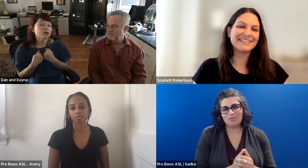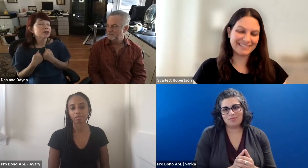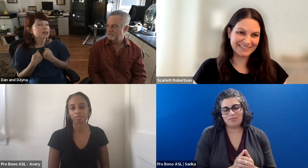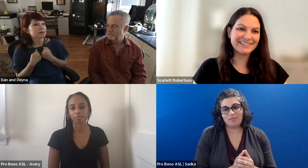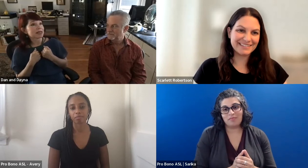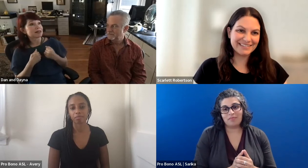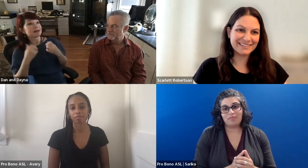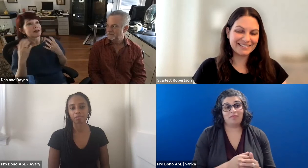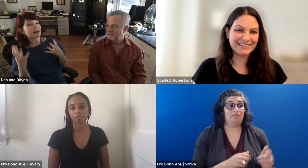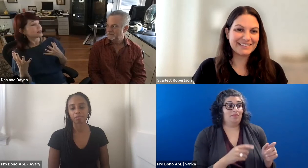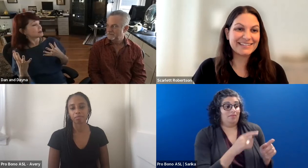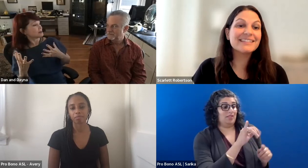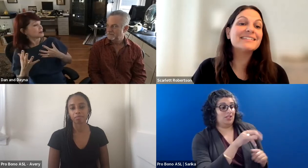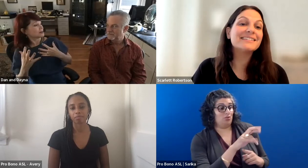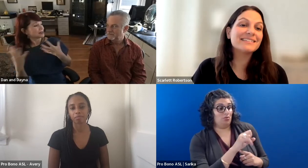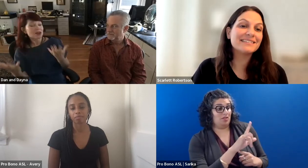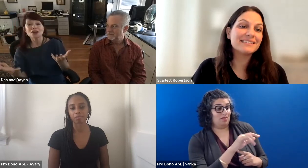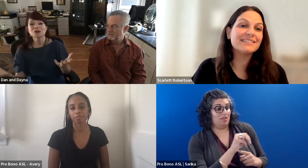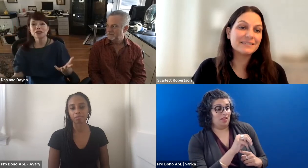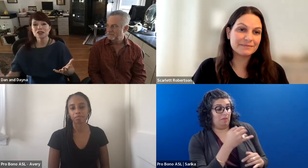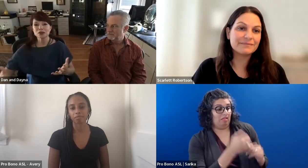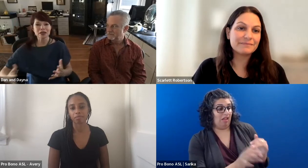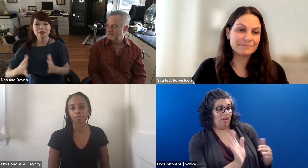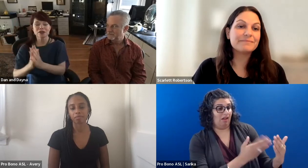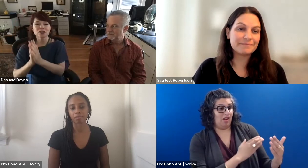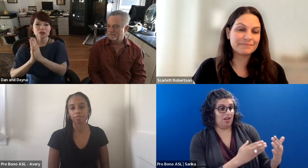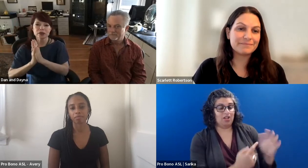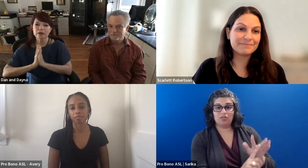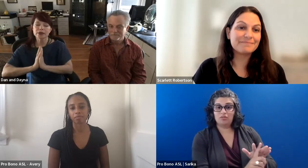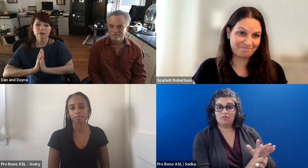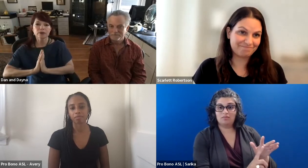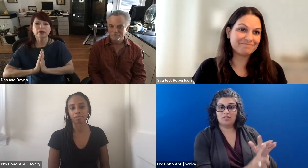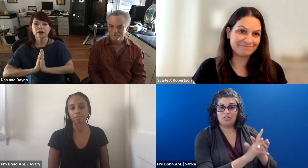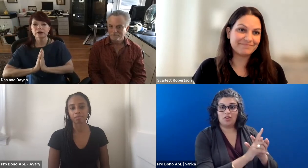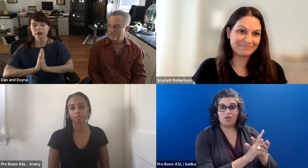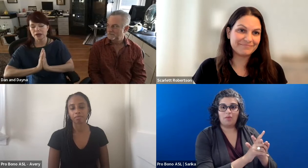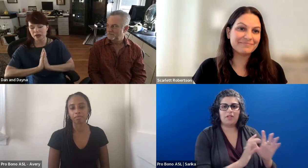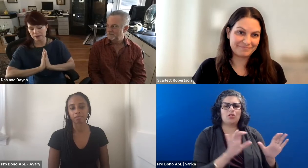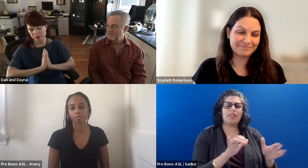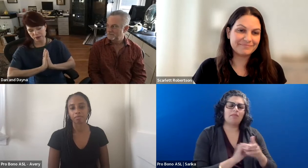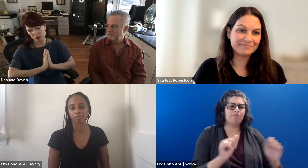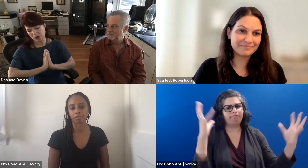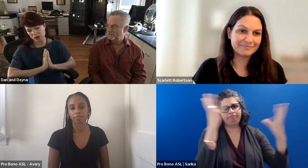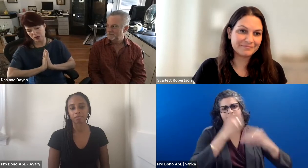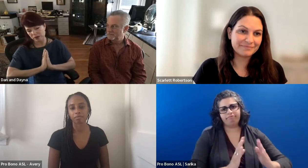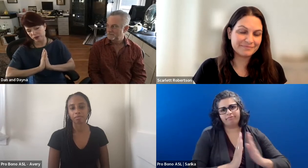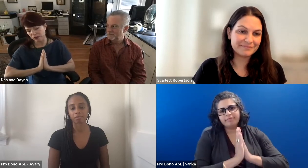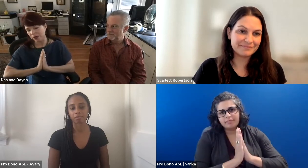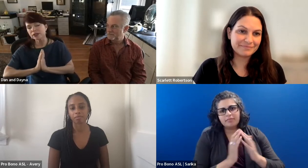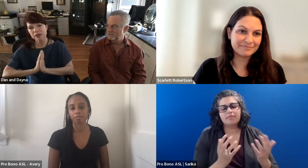we were in Jerusalem and the last concert scene shows up and Leonard's doing that amazing prayer